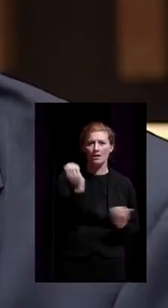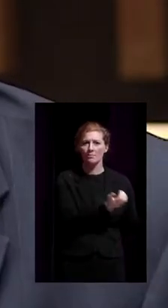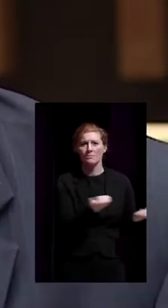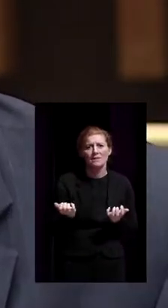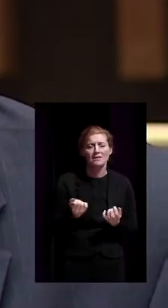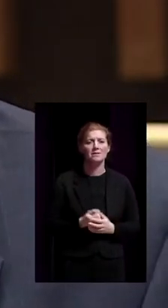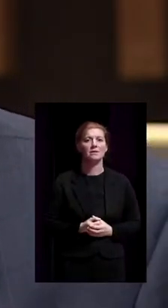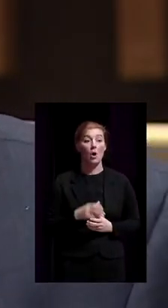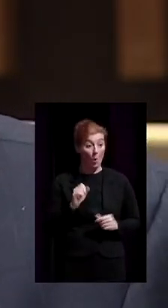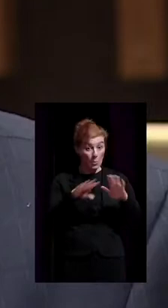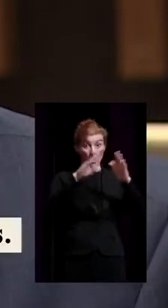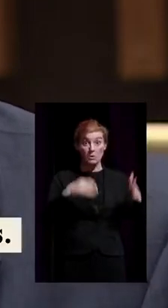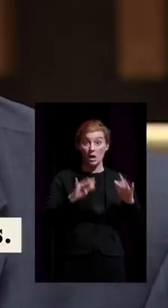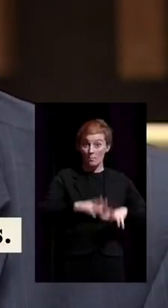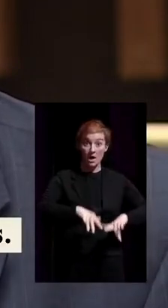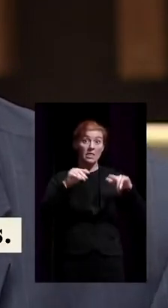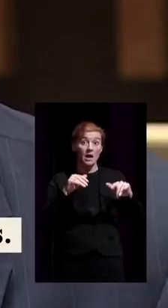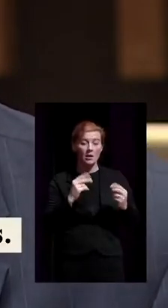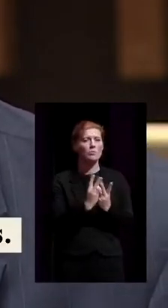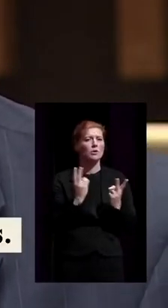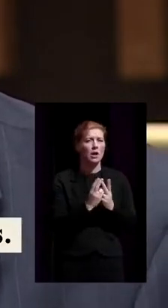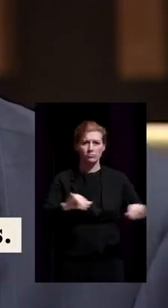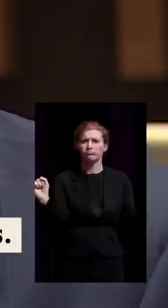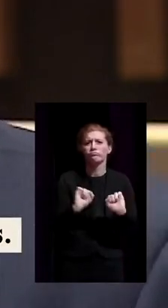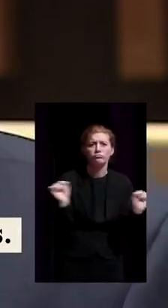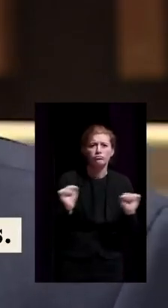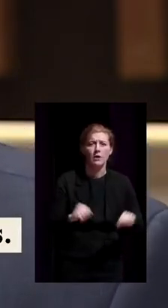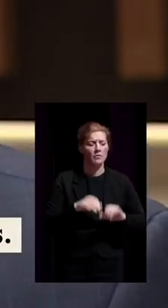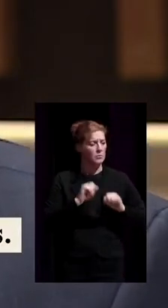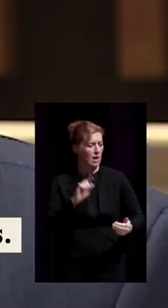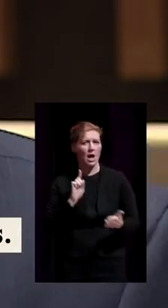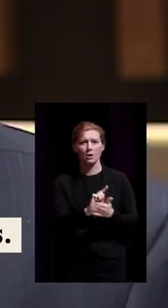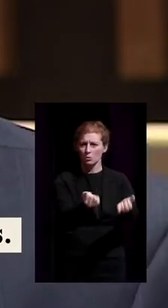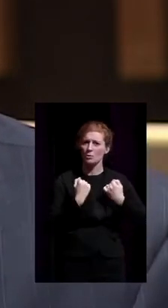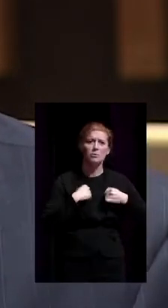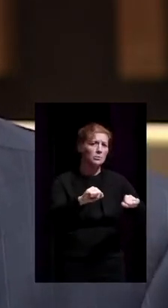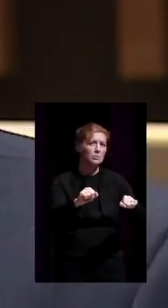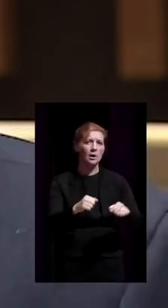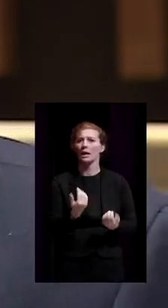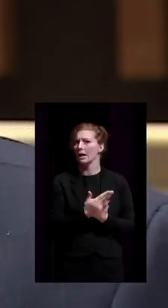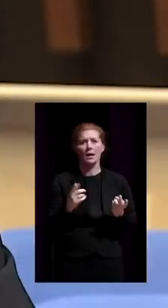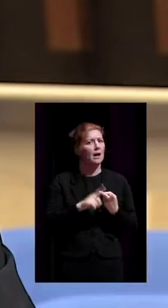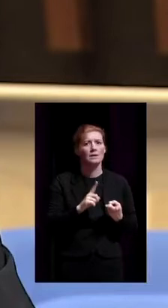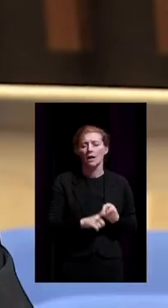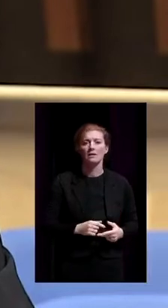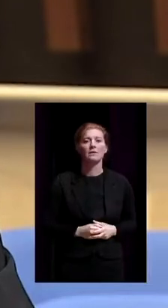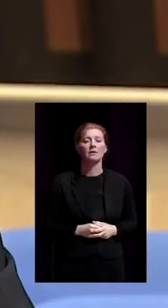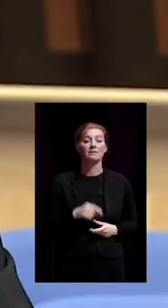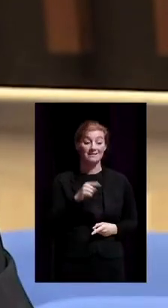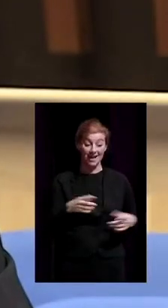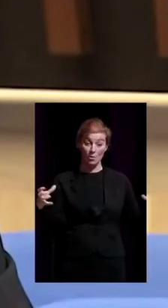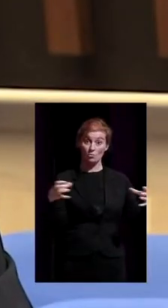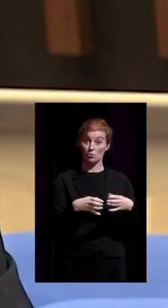If the house is on fire, then it's emergency, it's urgency that can help us, nothing else. And what this